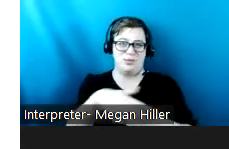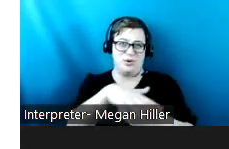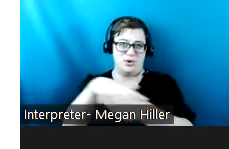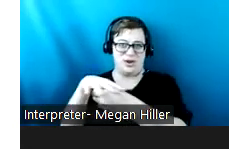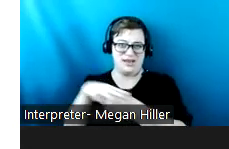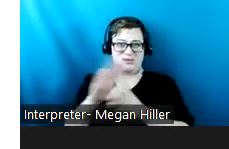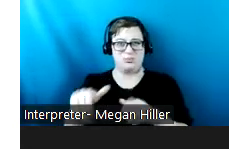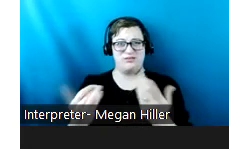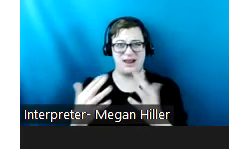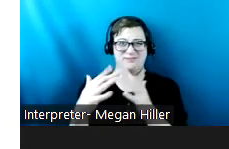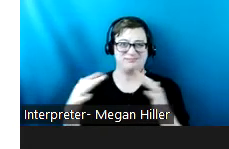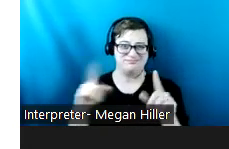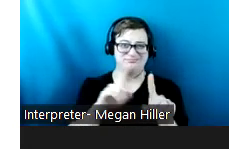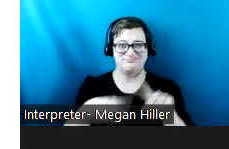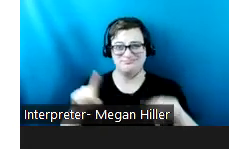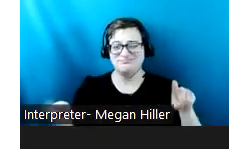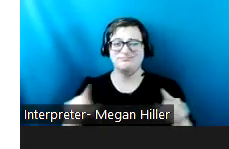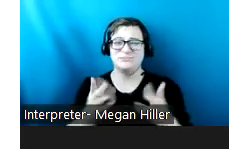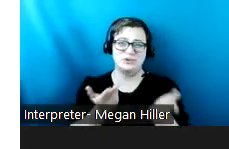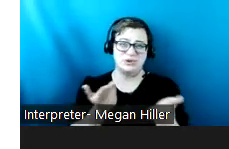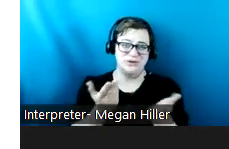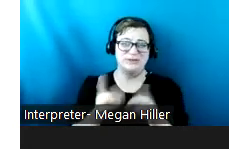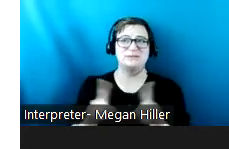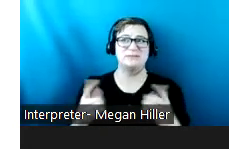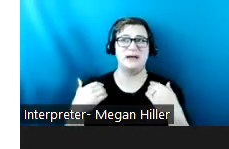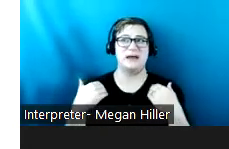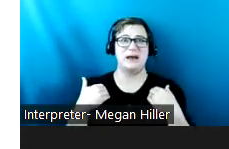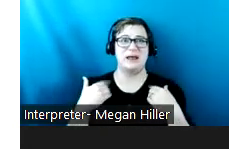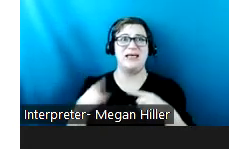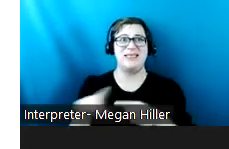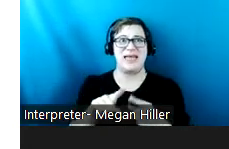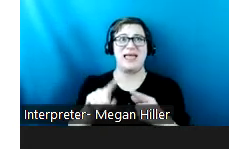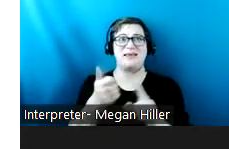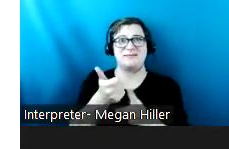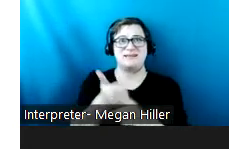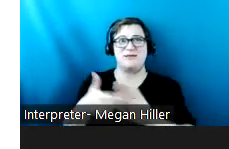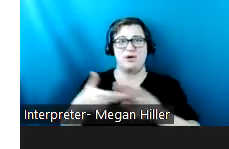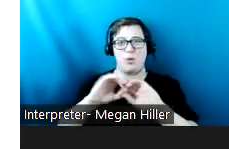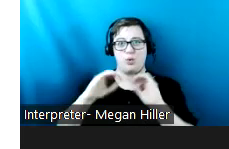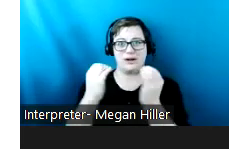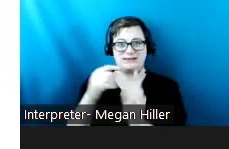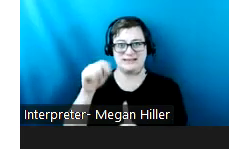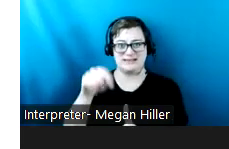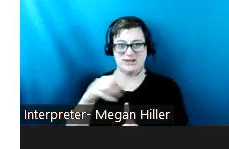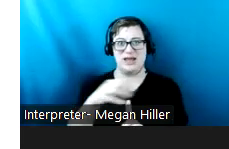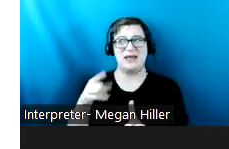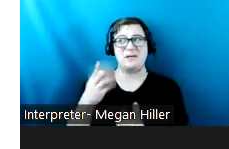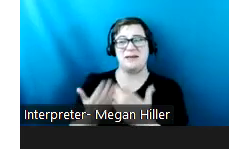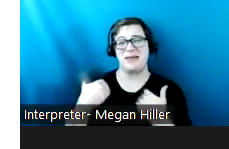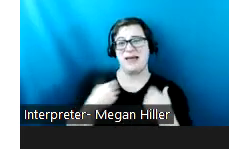various services, but they are an organization and they may get